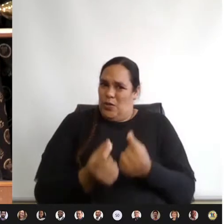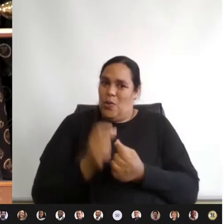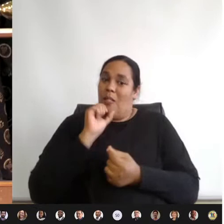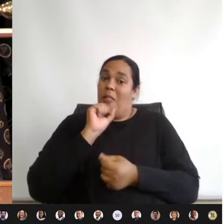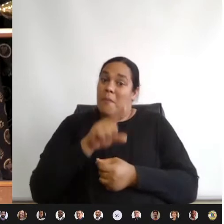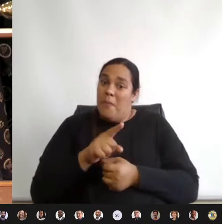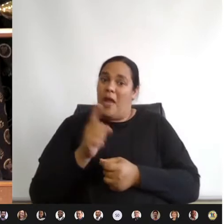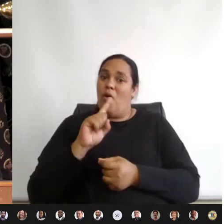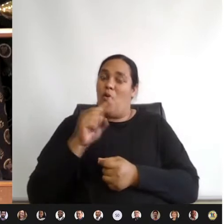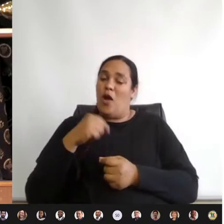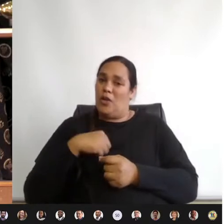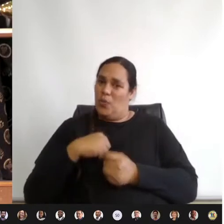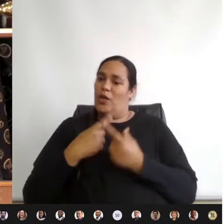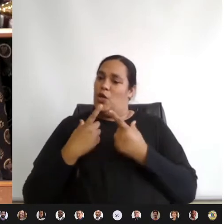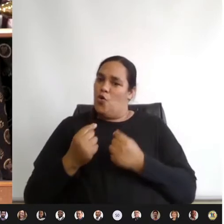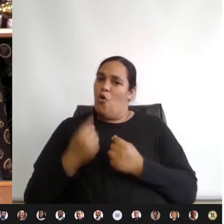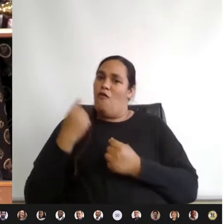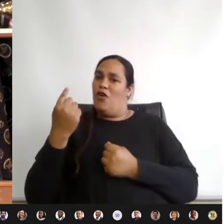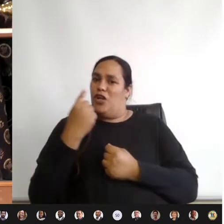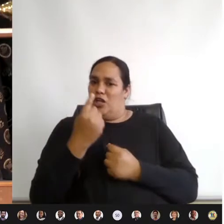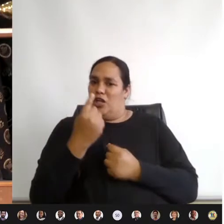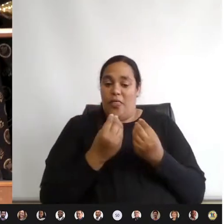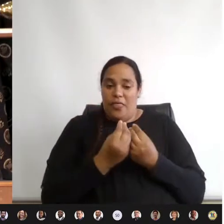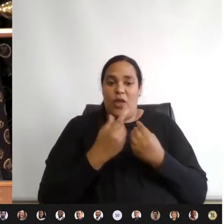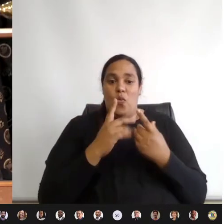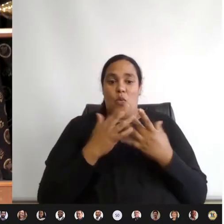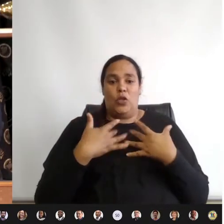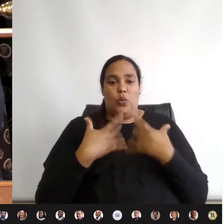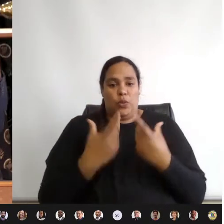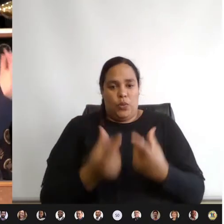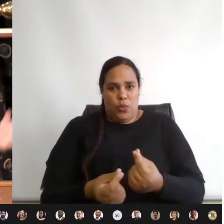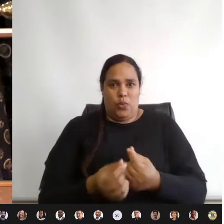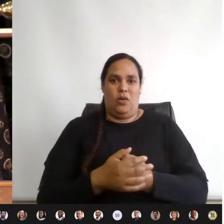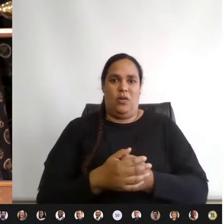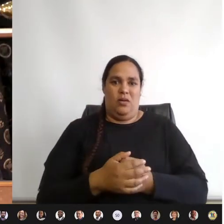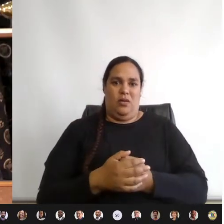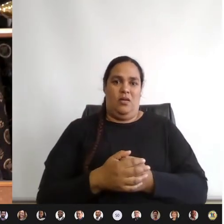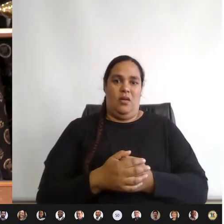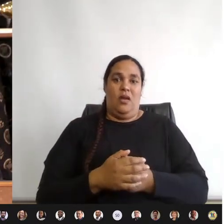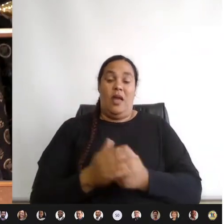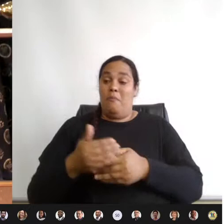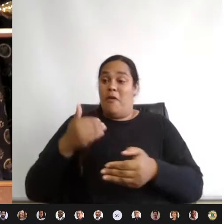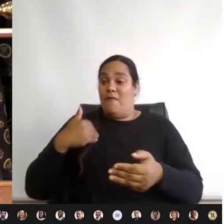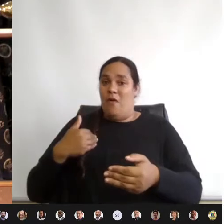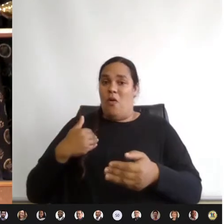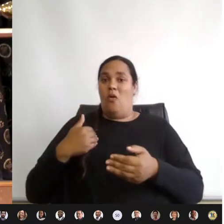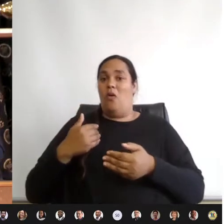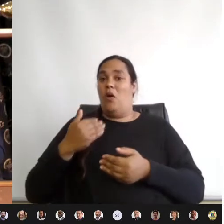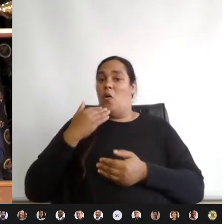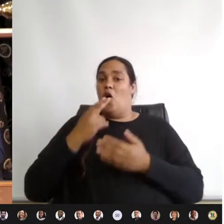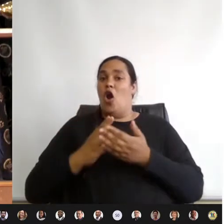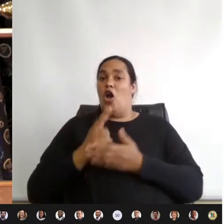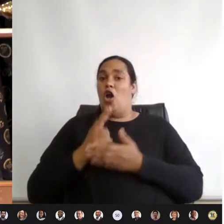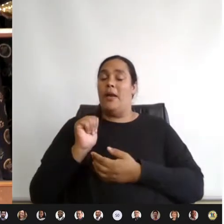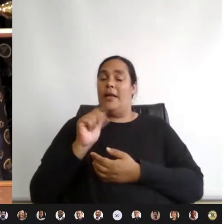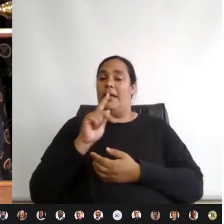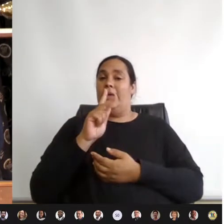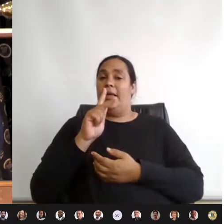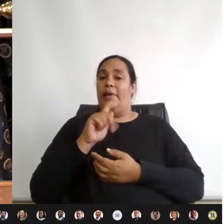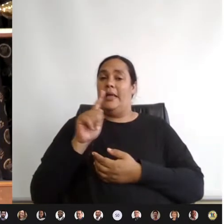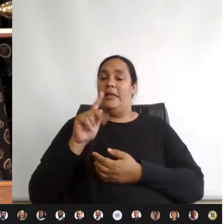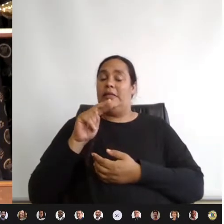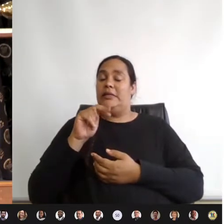at the backbone of every single thing that we do. I mean, it was raised earlier by the Honourable Mackenzie. I